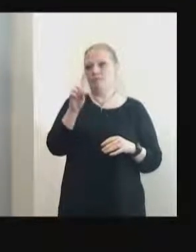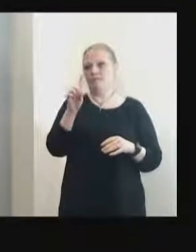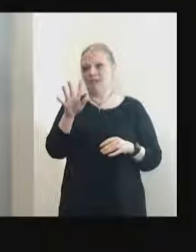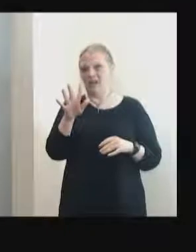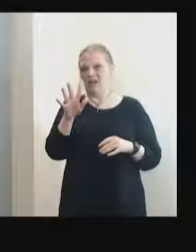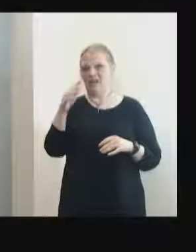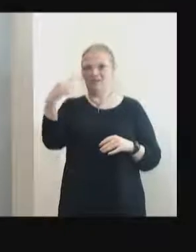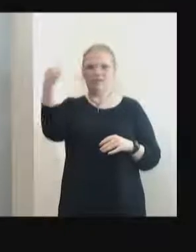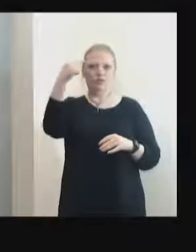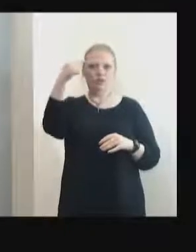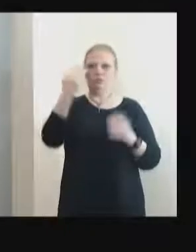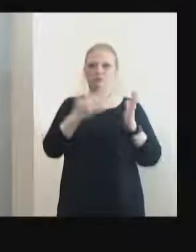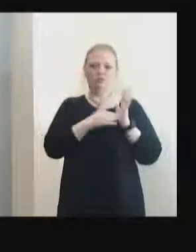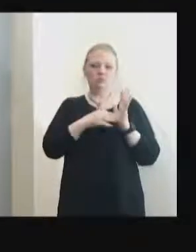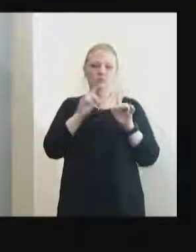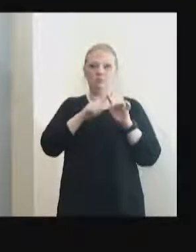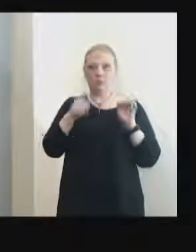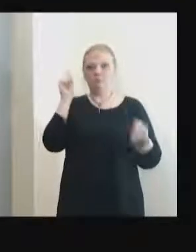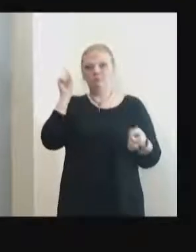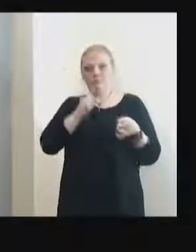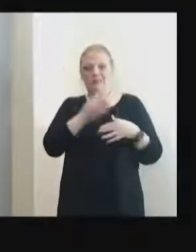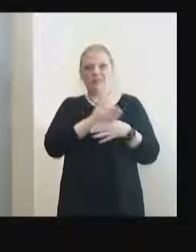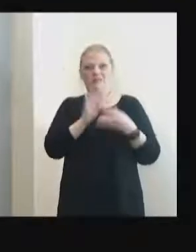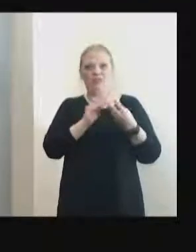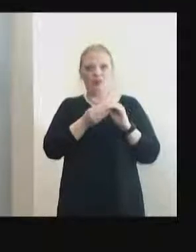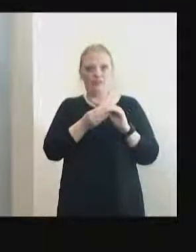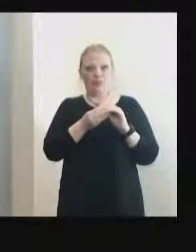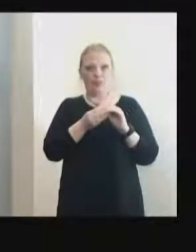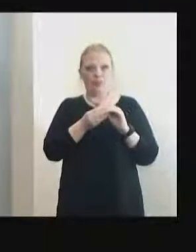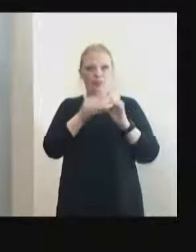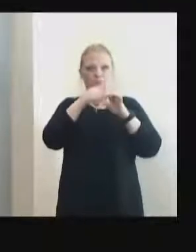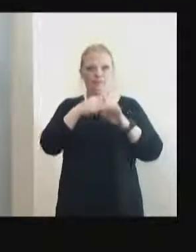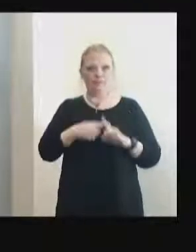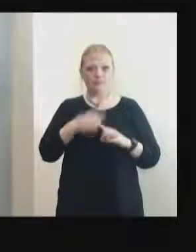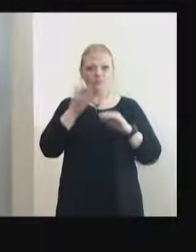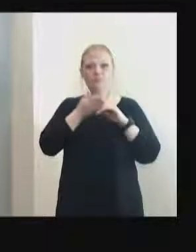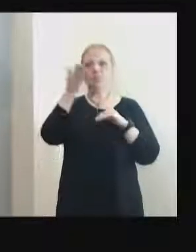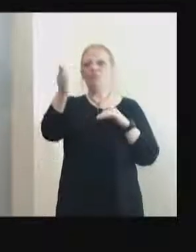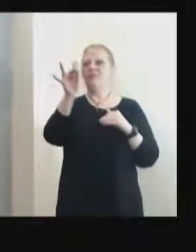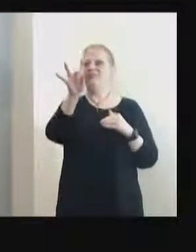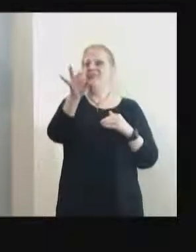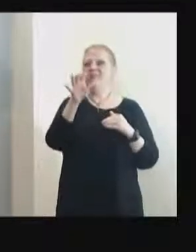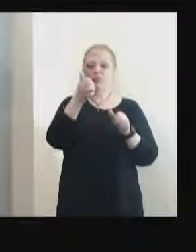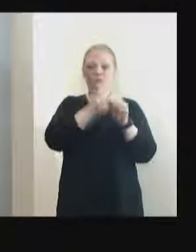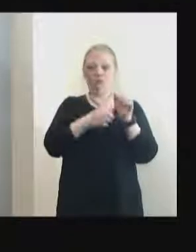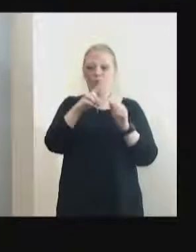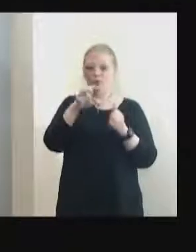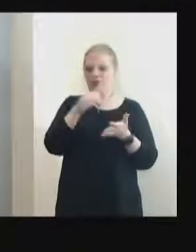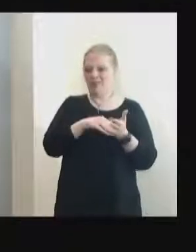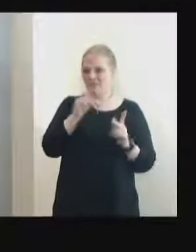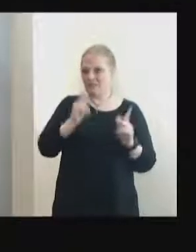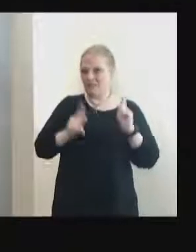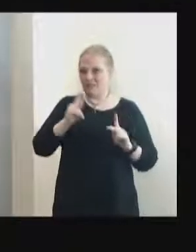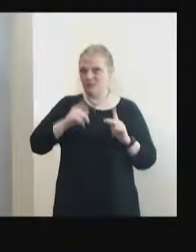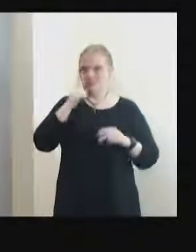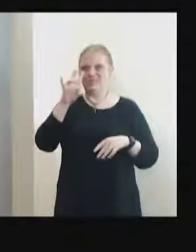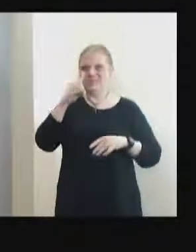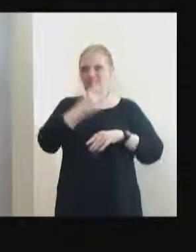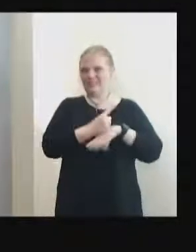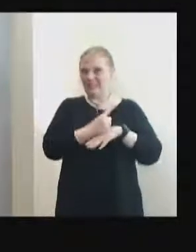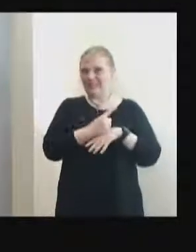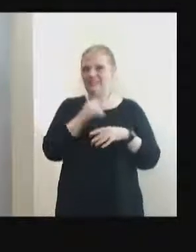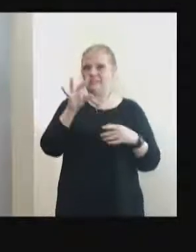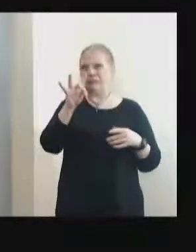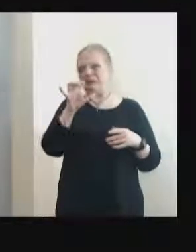again, but we did see a drop in the average number of cases. It was over 800 per 100,000 people in a 7-day period. It was